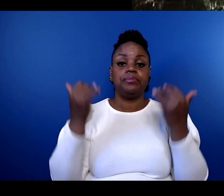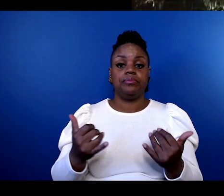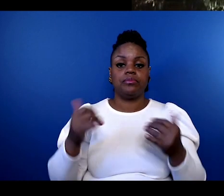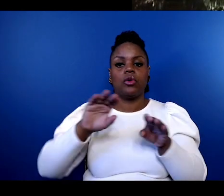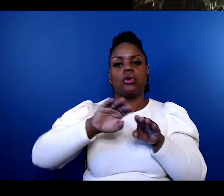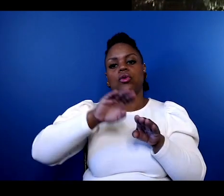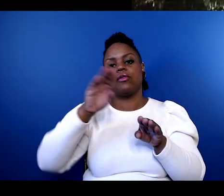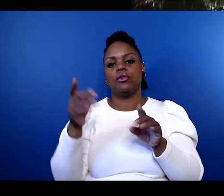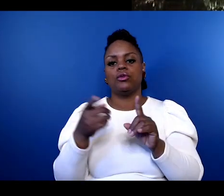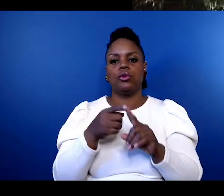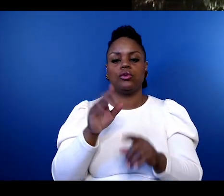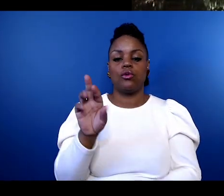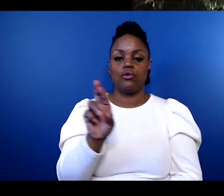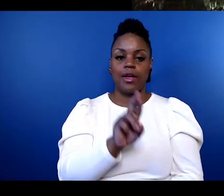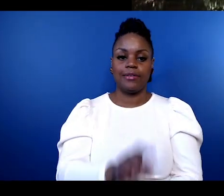right.